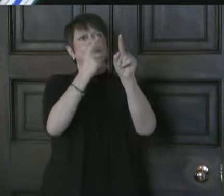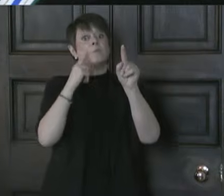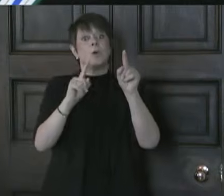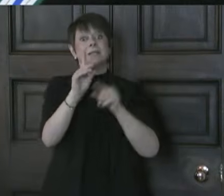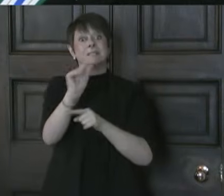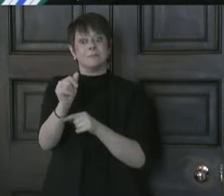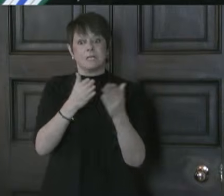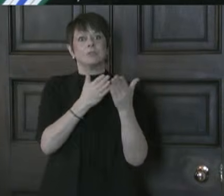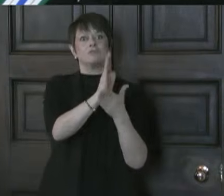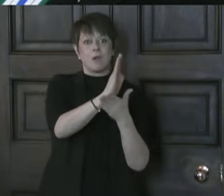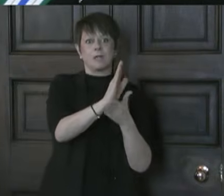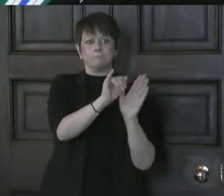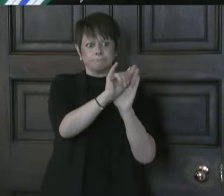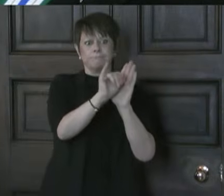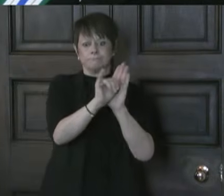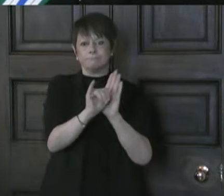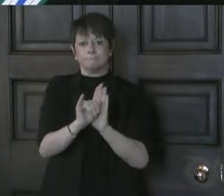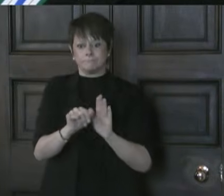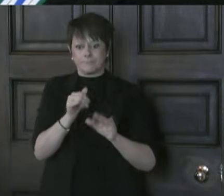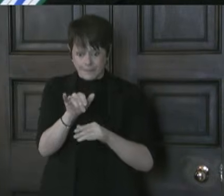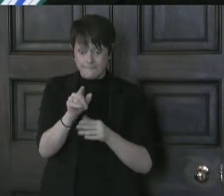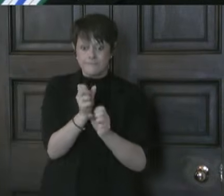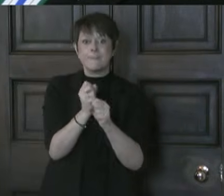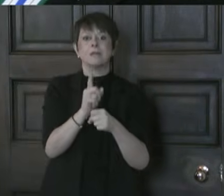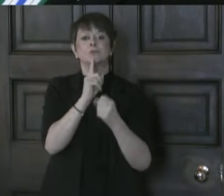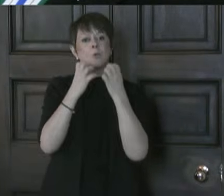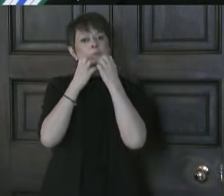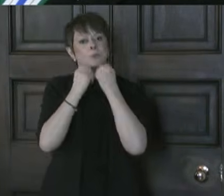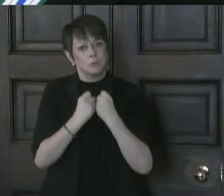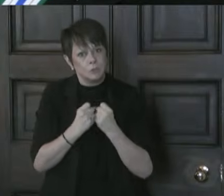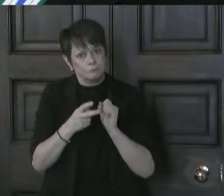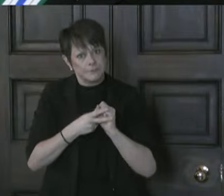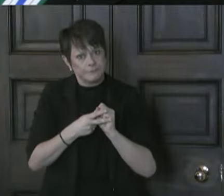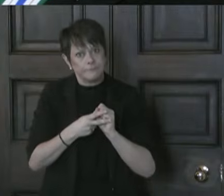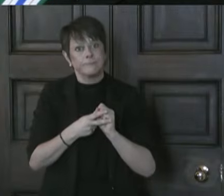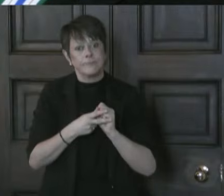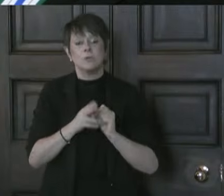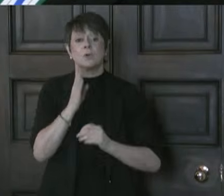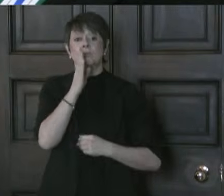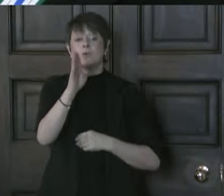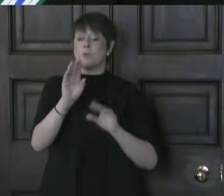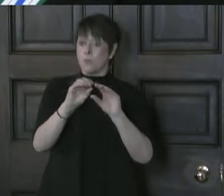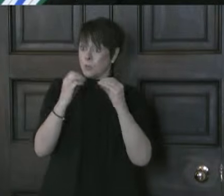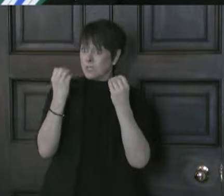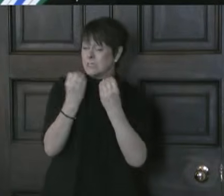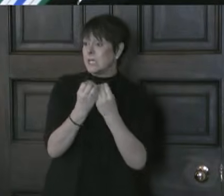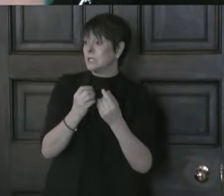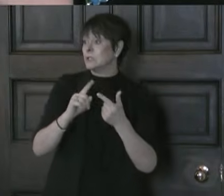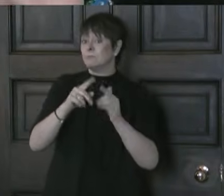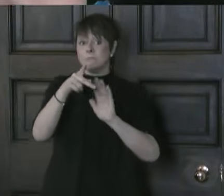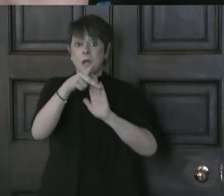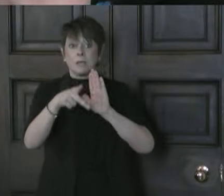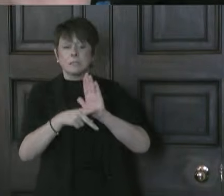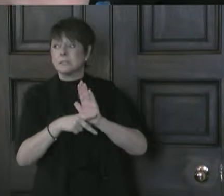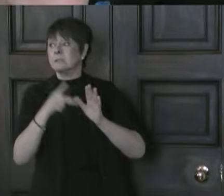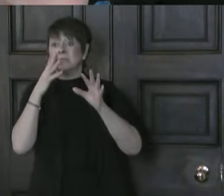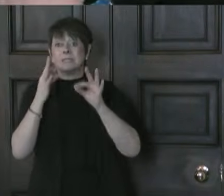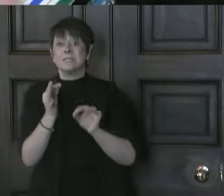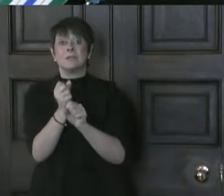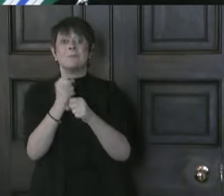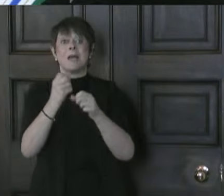rights within the province are preserved. Future organizations, policy and decision